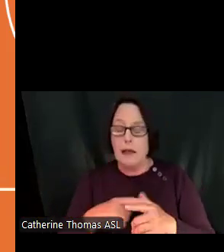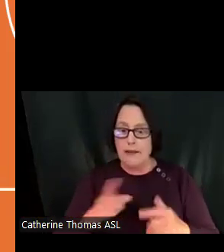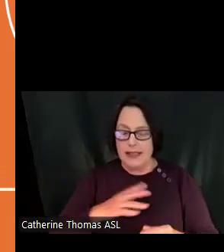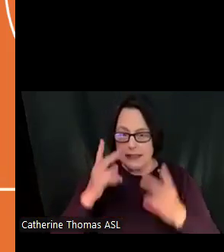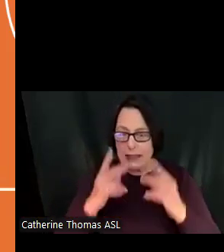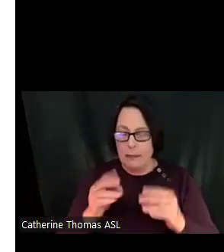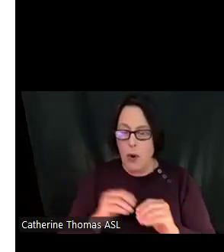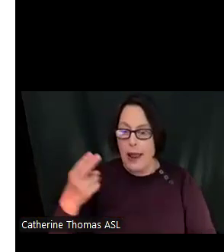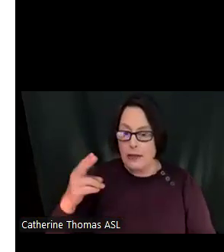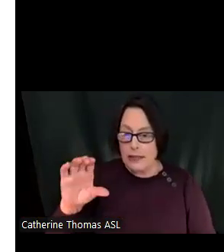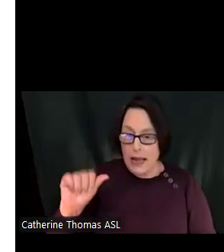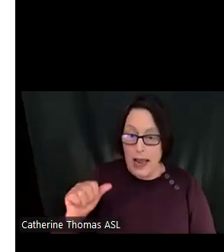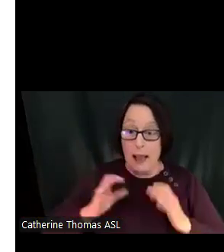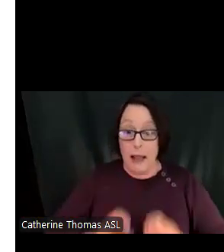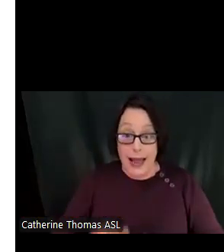page.